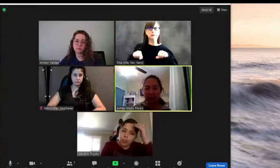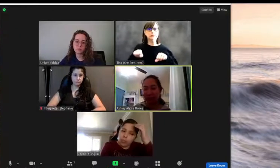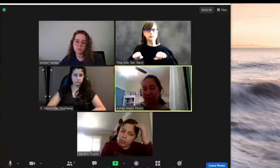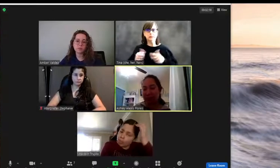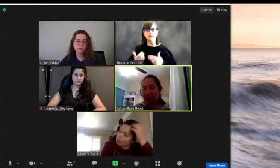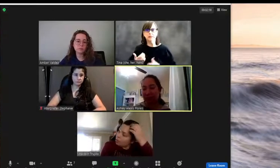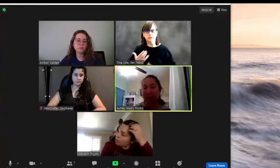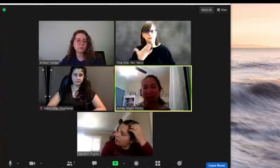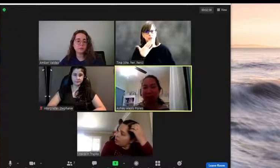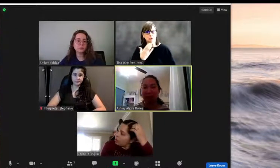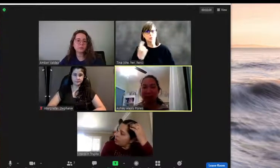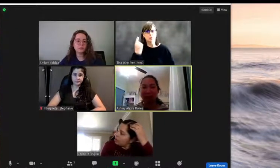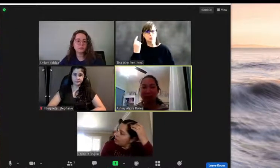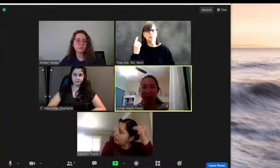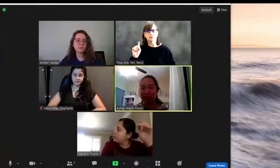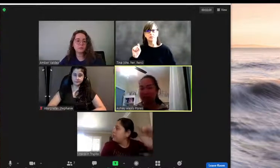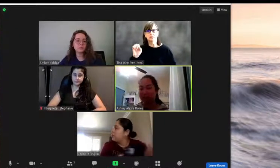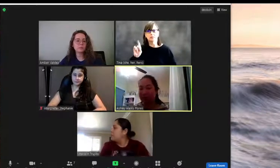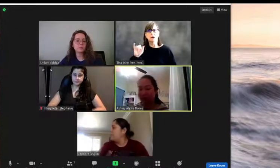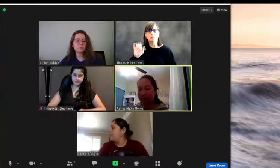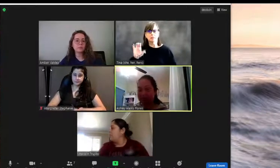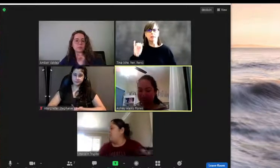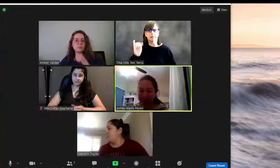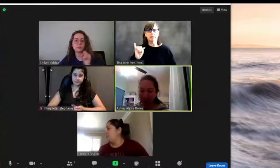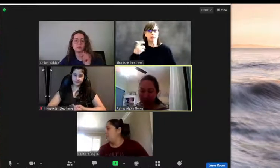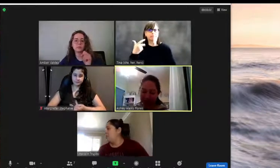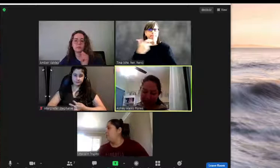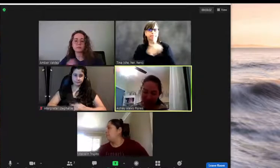That's a very good topic too.